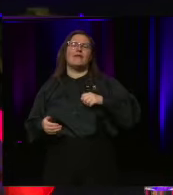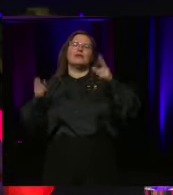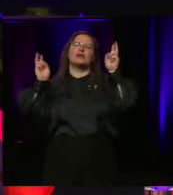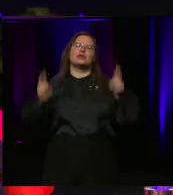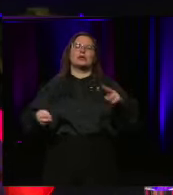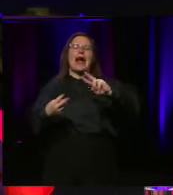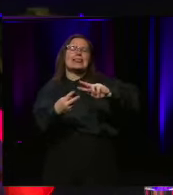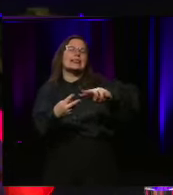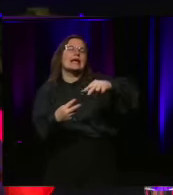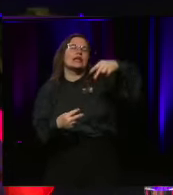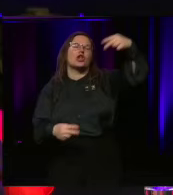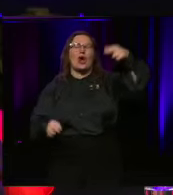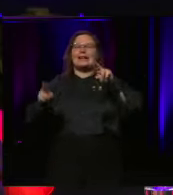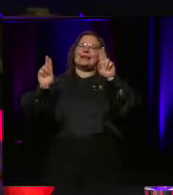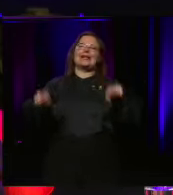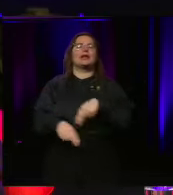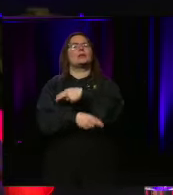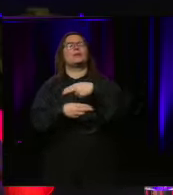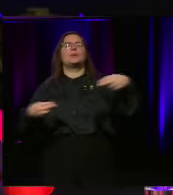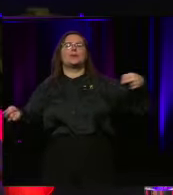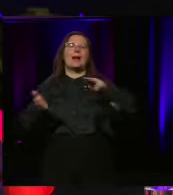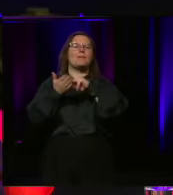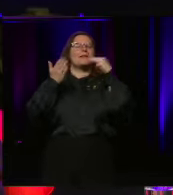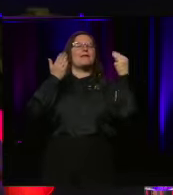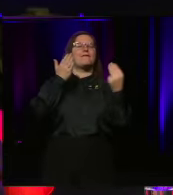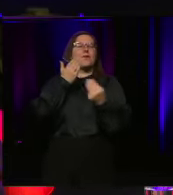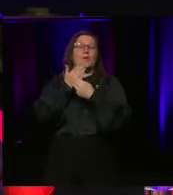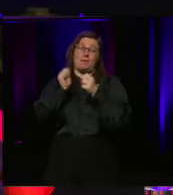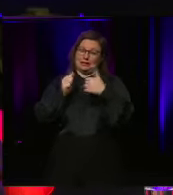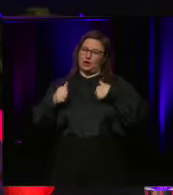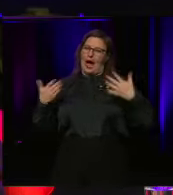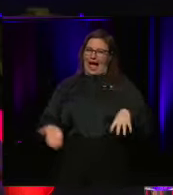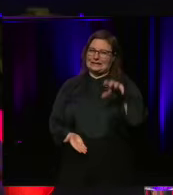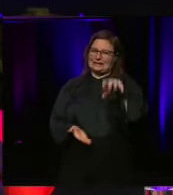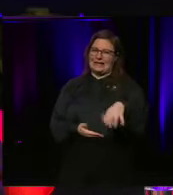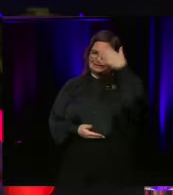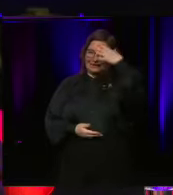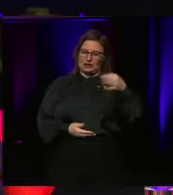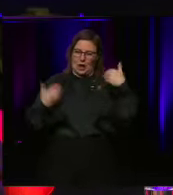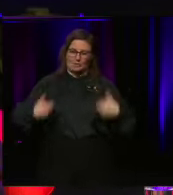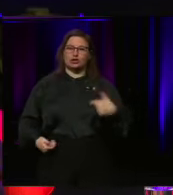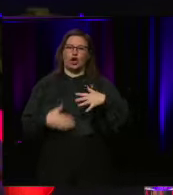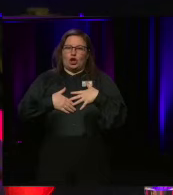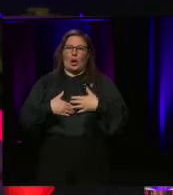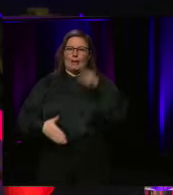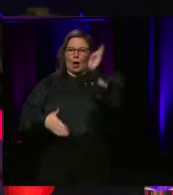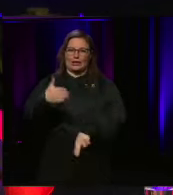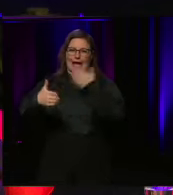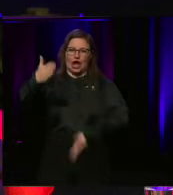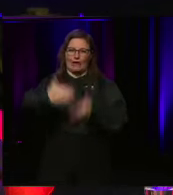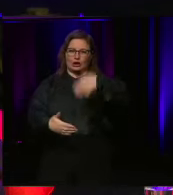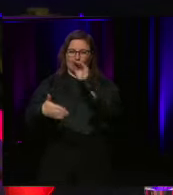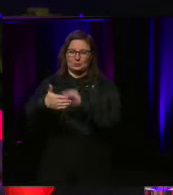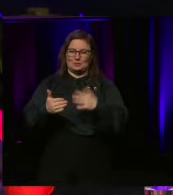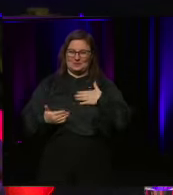rights. But that is me as a political scientist. I like contracts and things like that, you know. And the third point